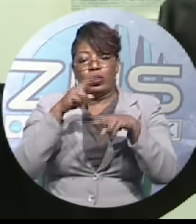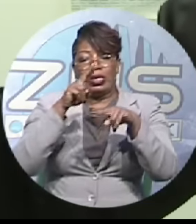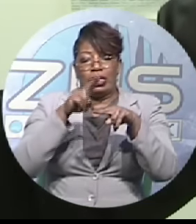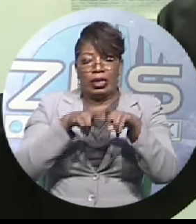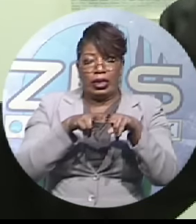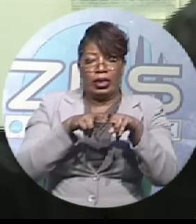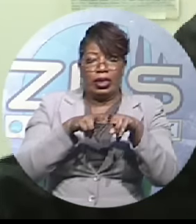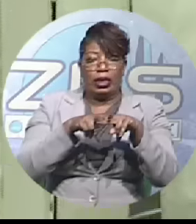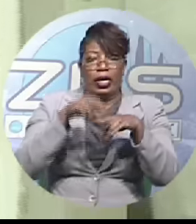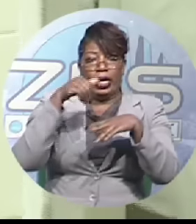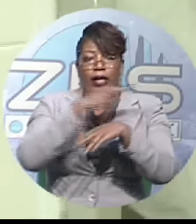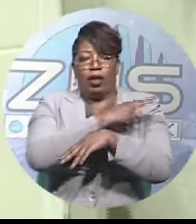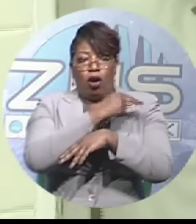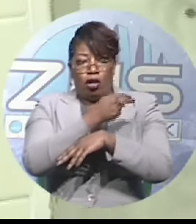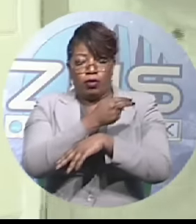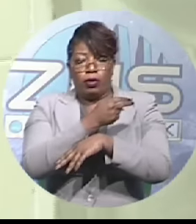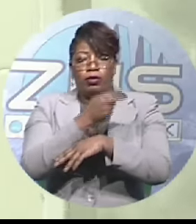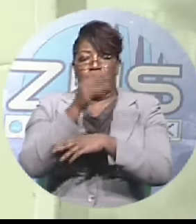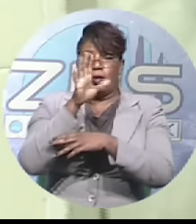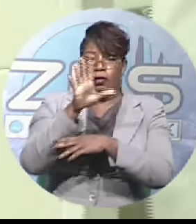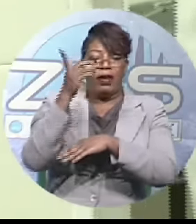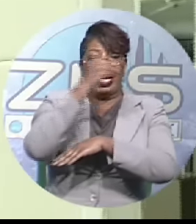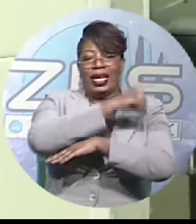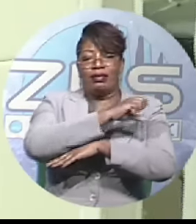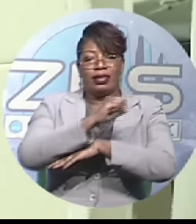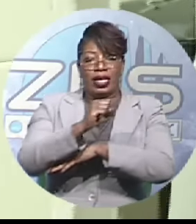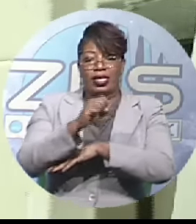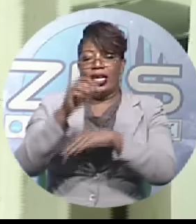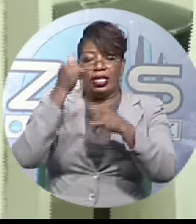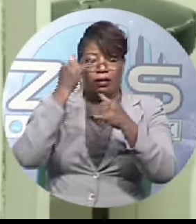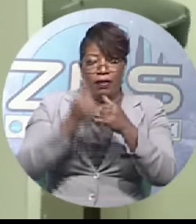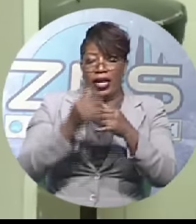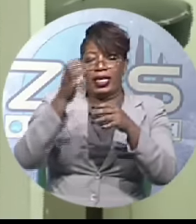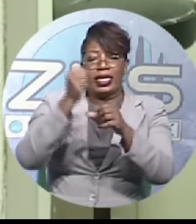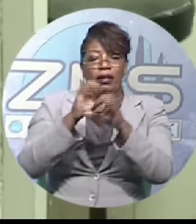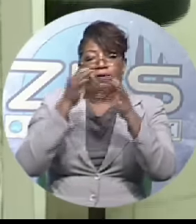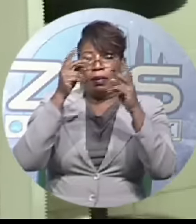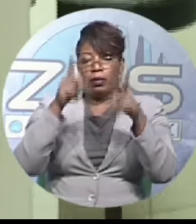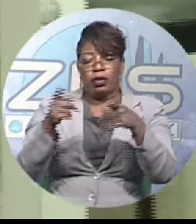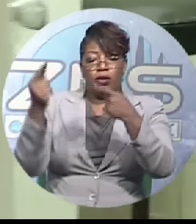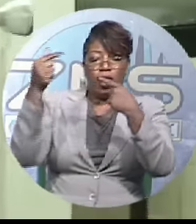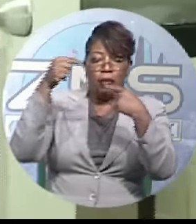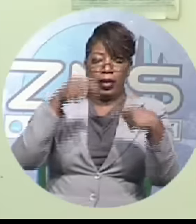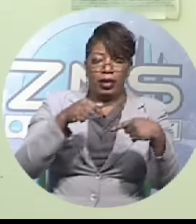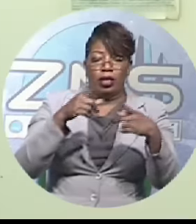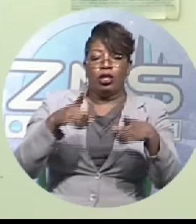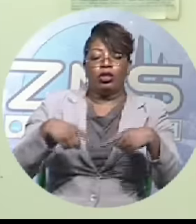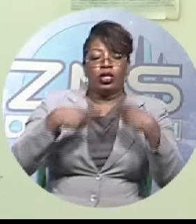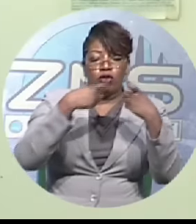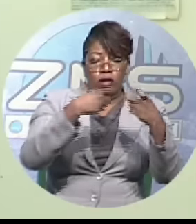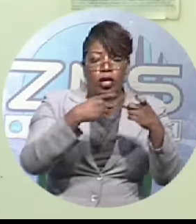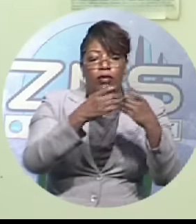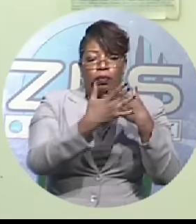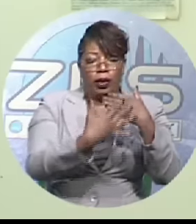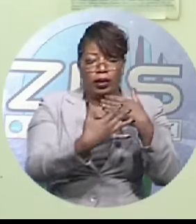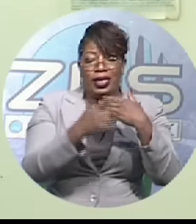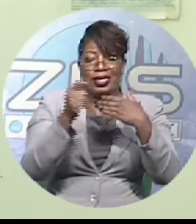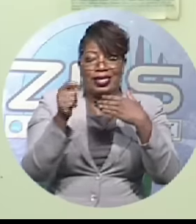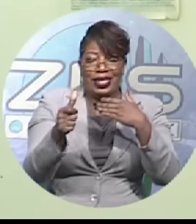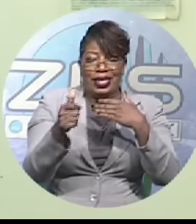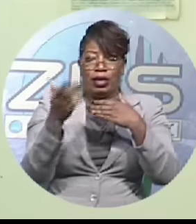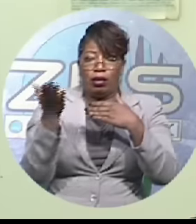sitting in the hospital for 5 days. They finally get some family members that come in and donate blood. And now all of a